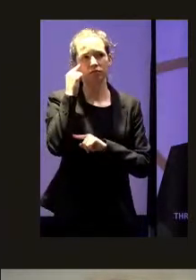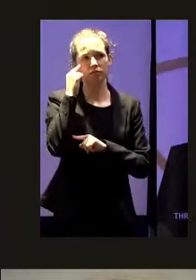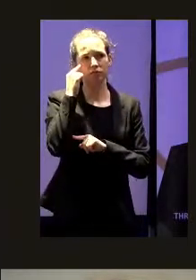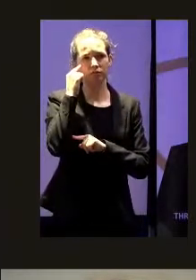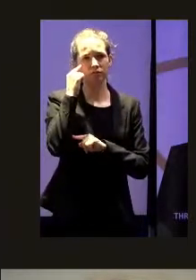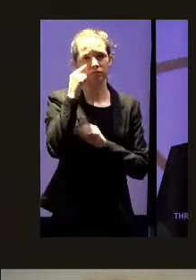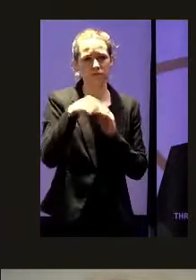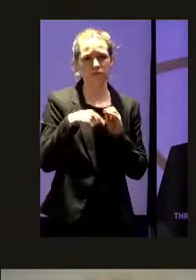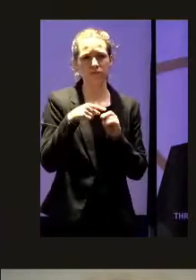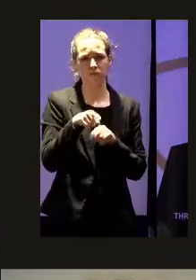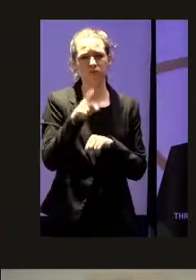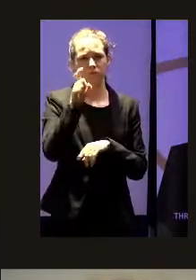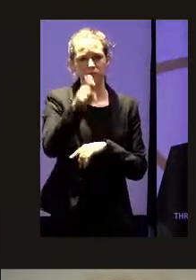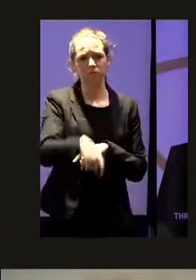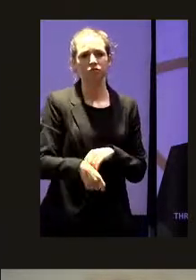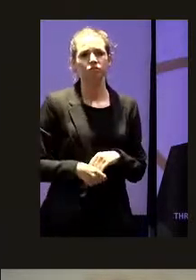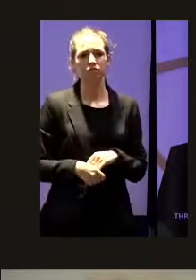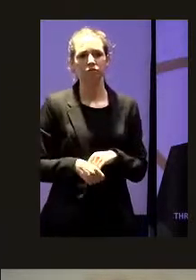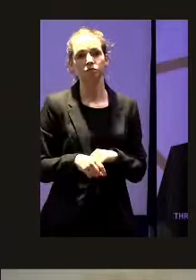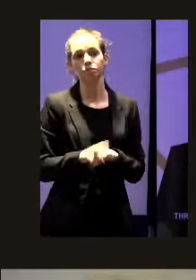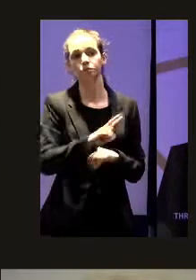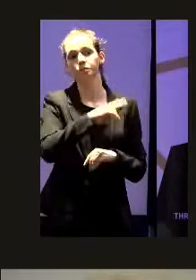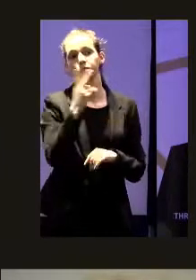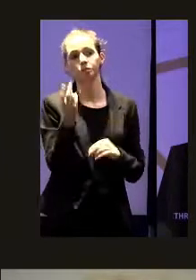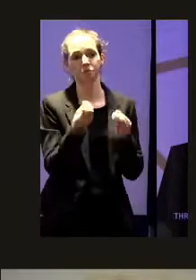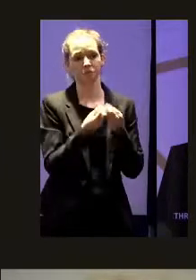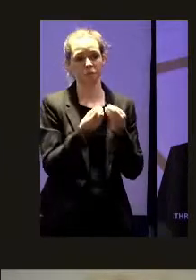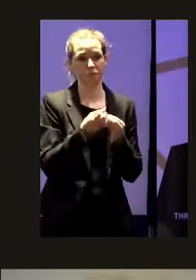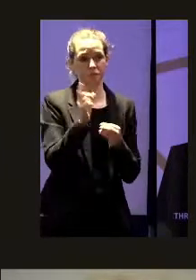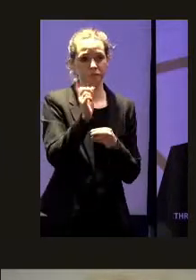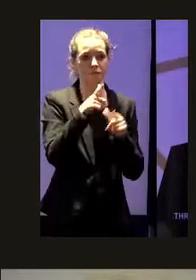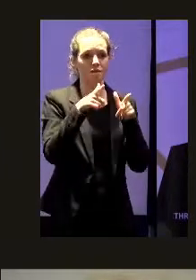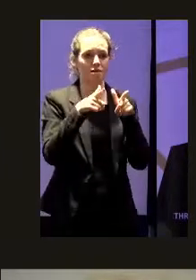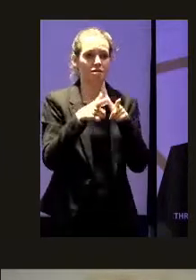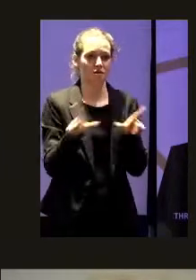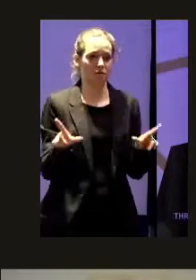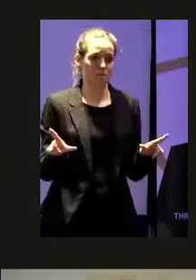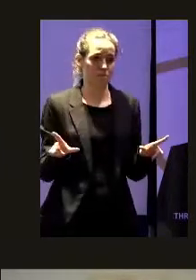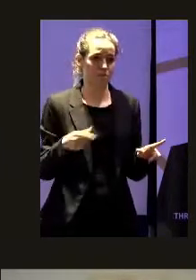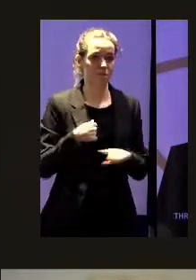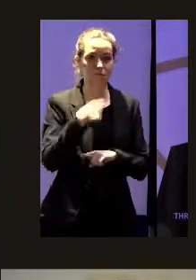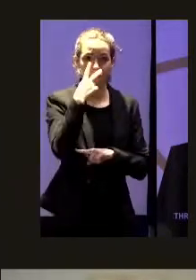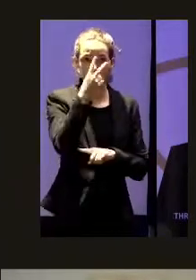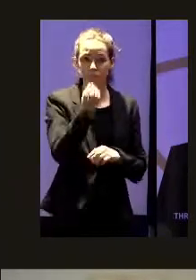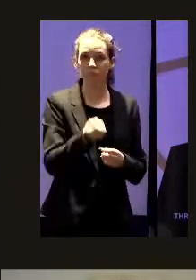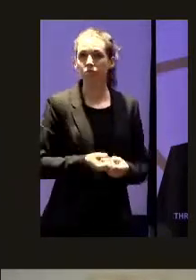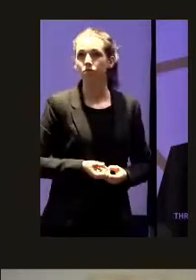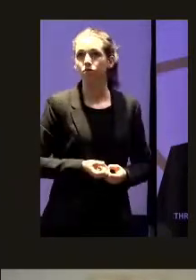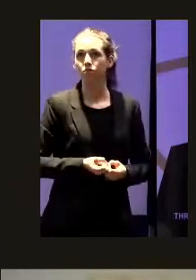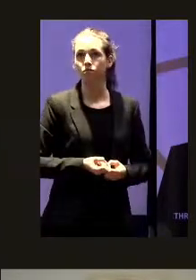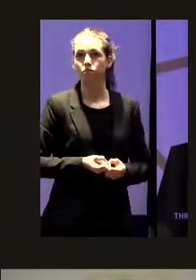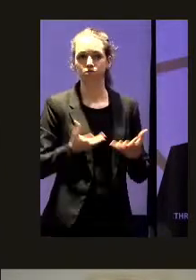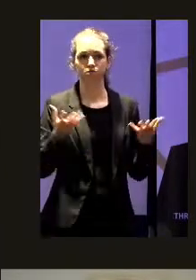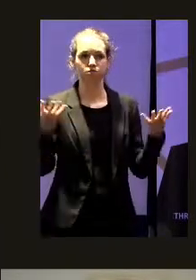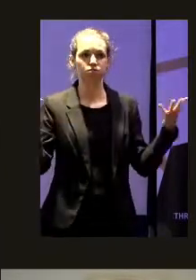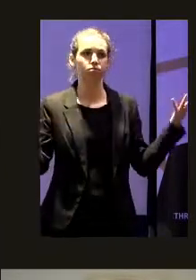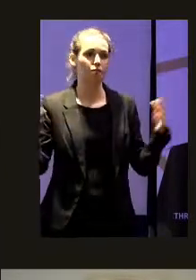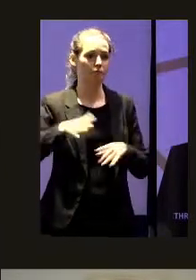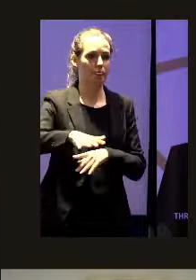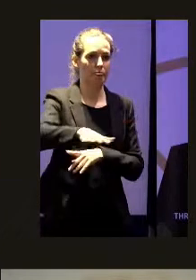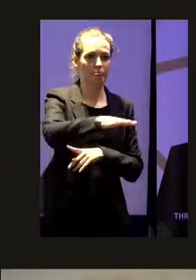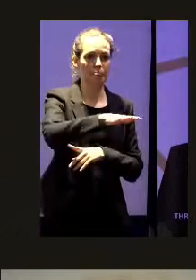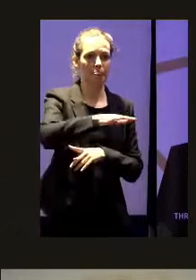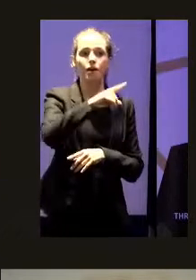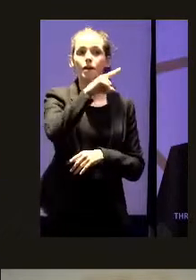aspects. And other aspects such as the language, because I've seen many areas where names